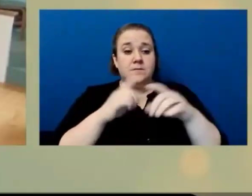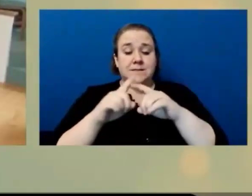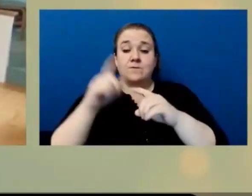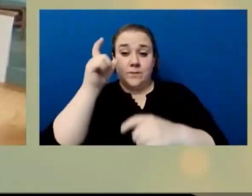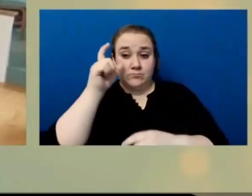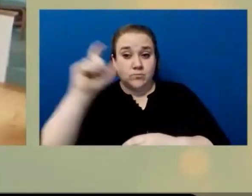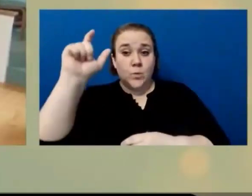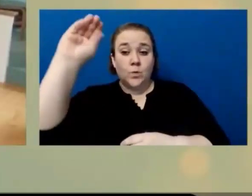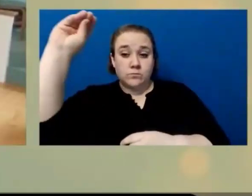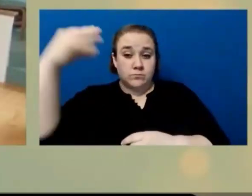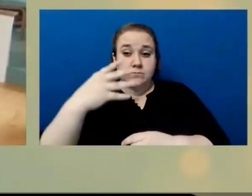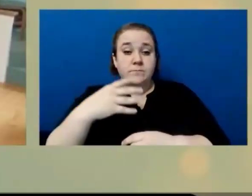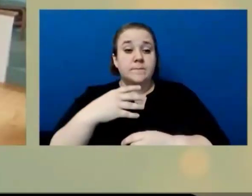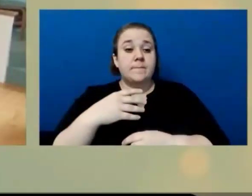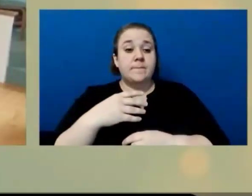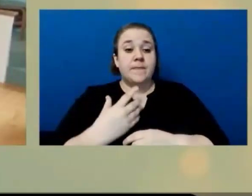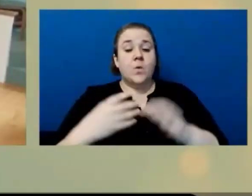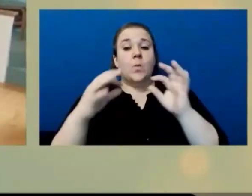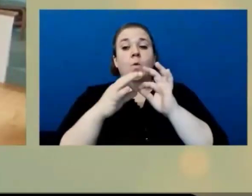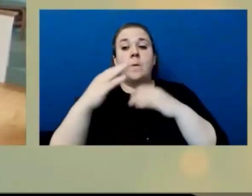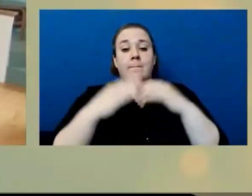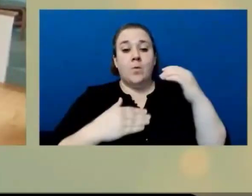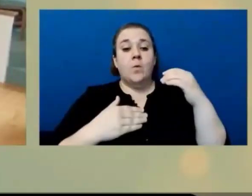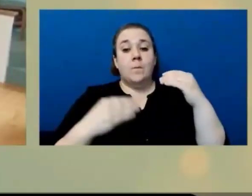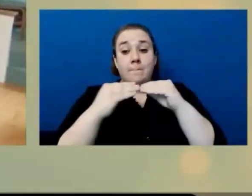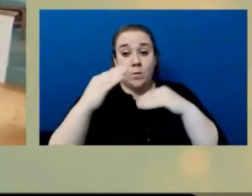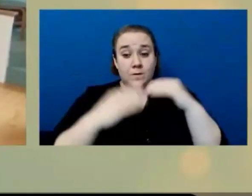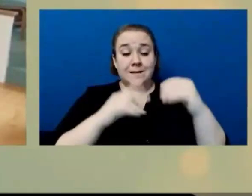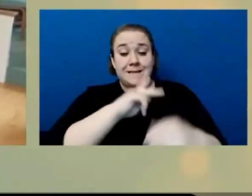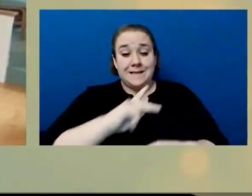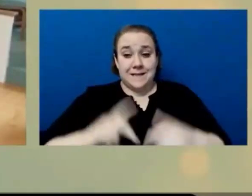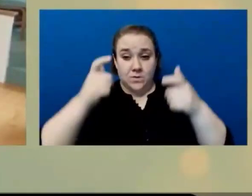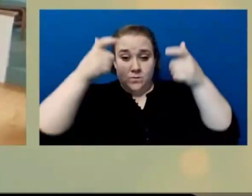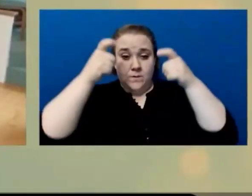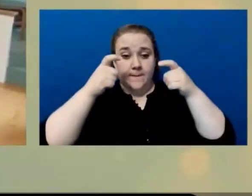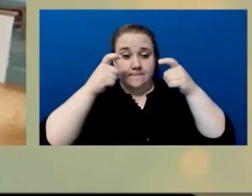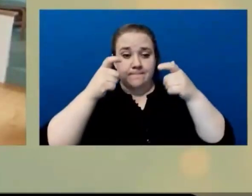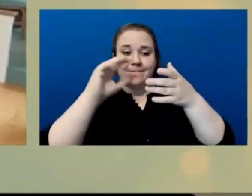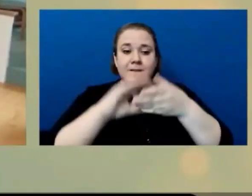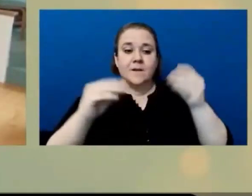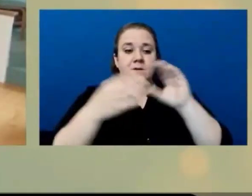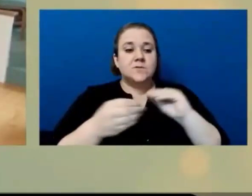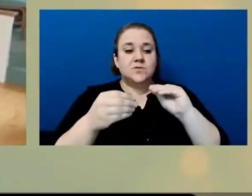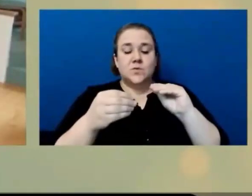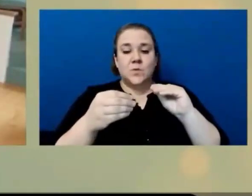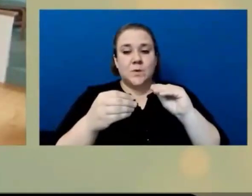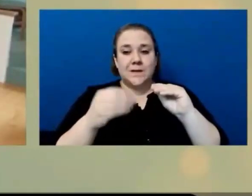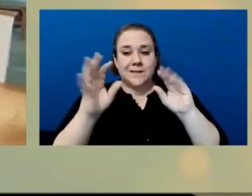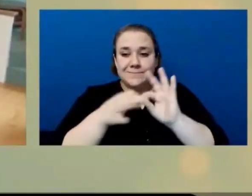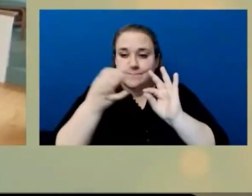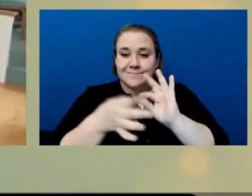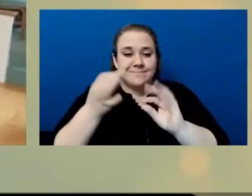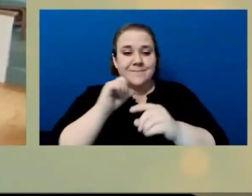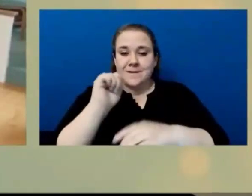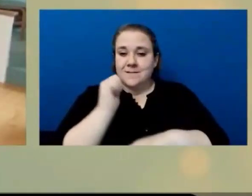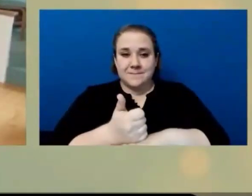moonbeams, worth more than the king's own crown, the story's cloth would not take shape.